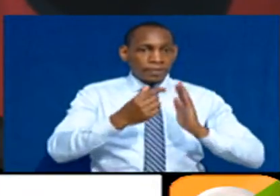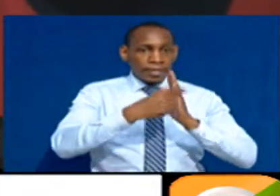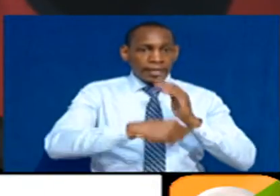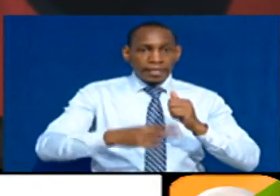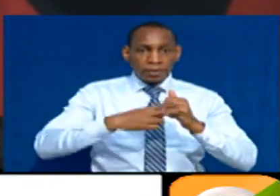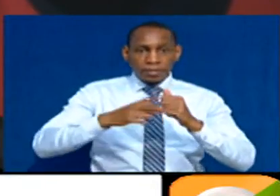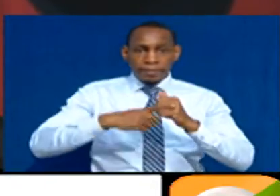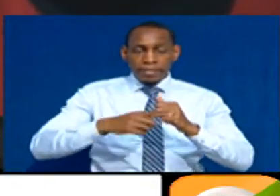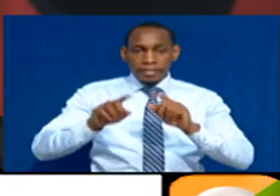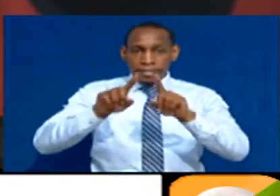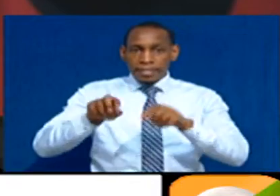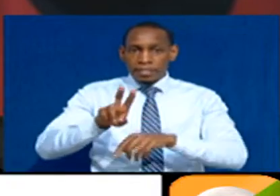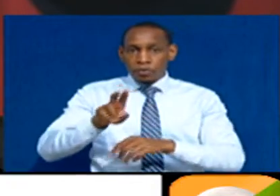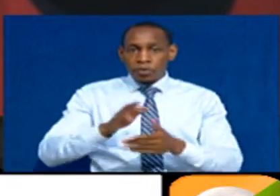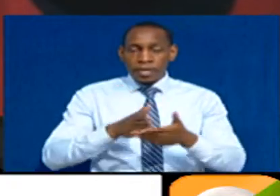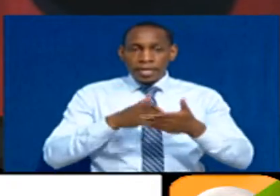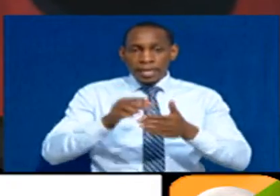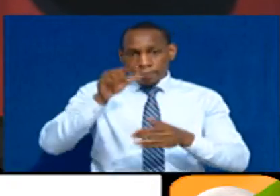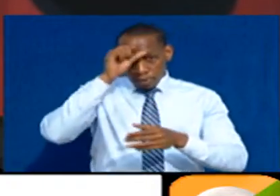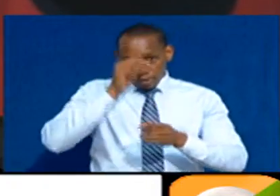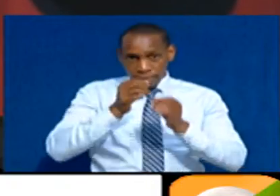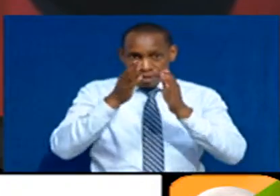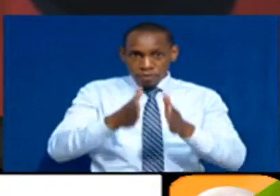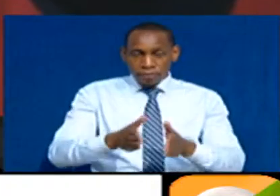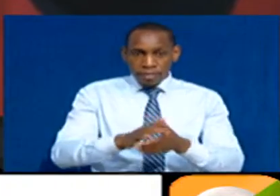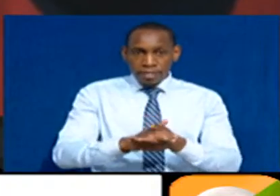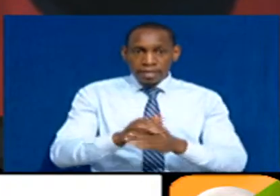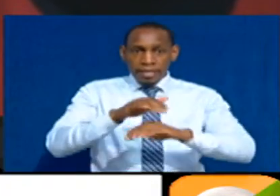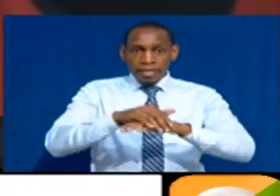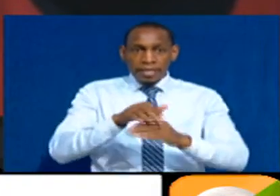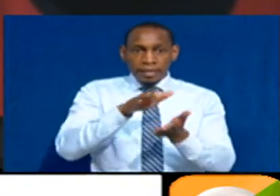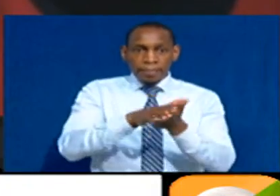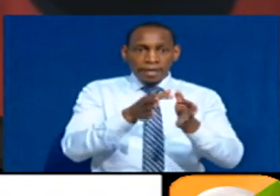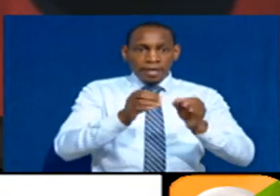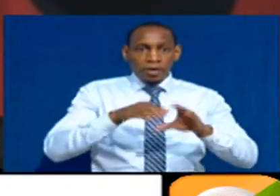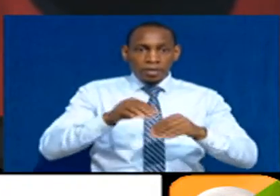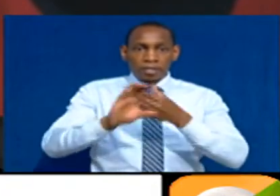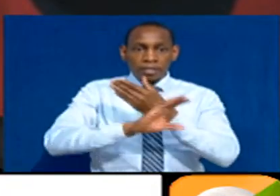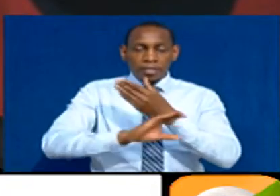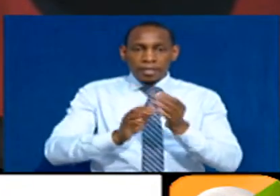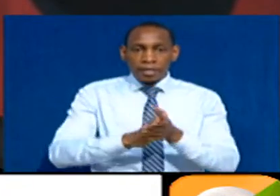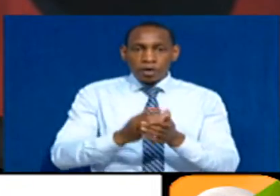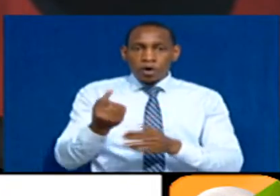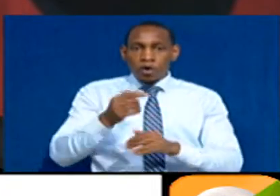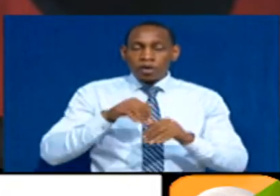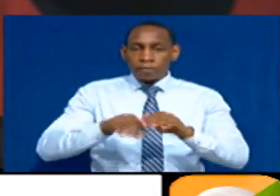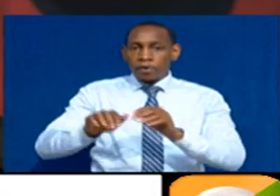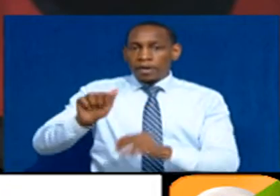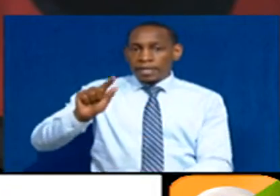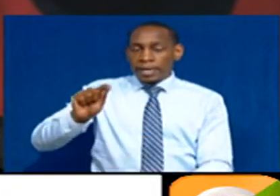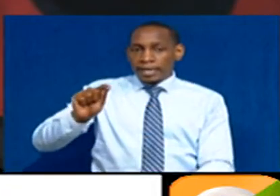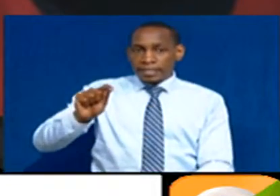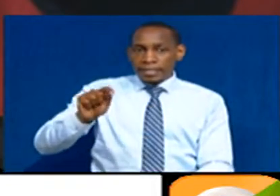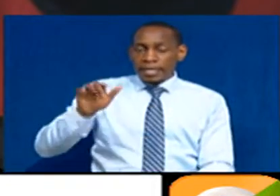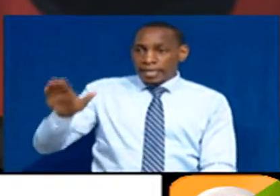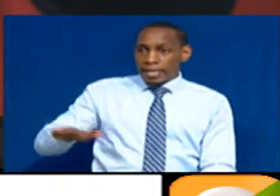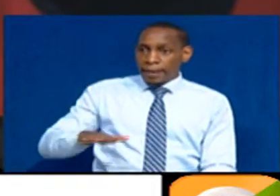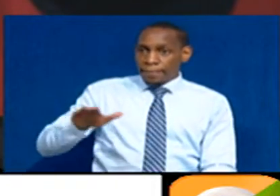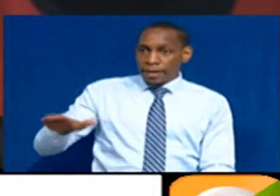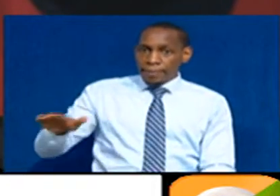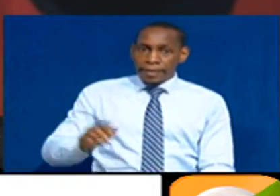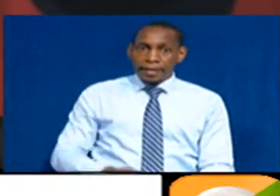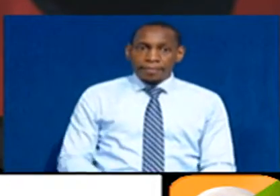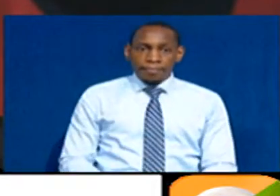Article 76.2, which prohibits a state officer from maintaining a bank account outside Kenya except in accordance with an act of